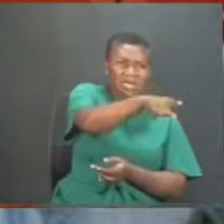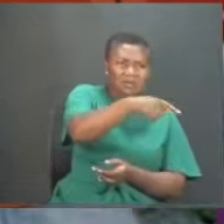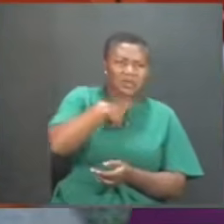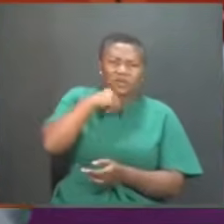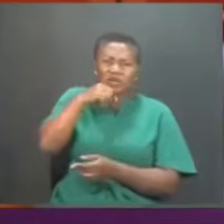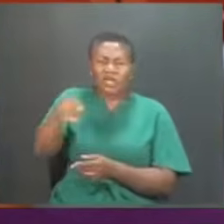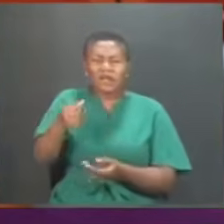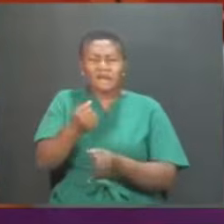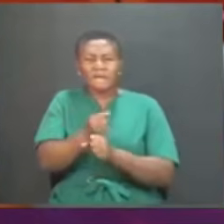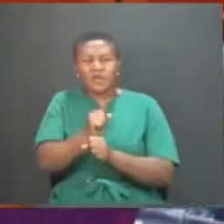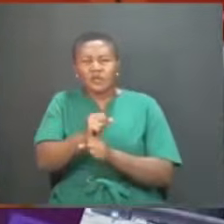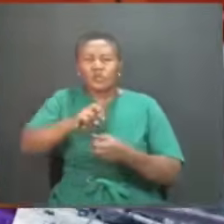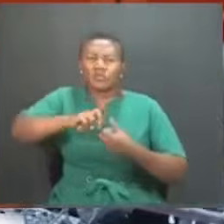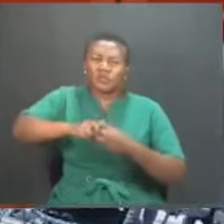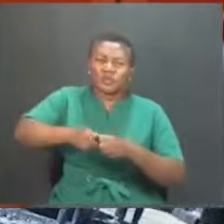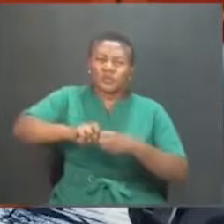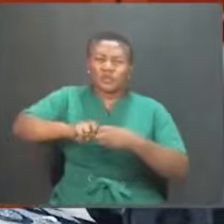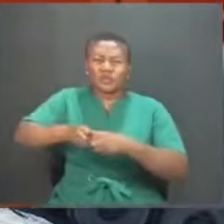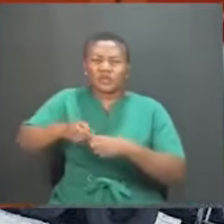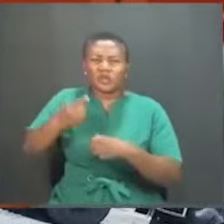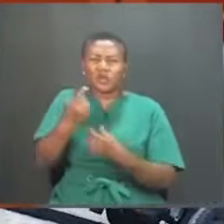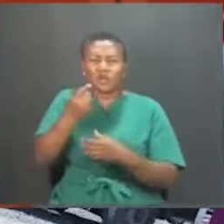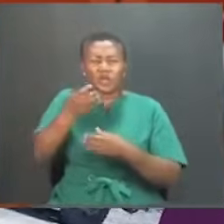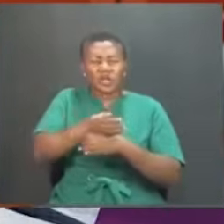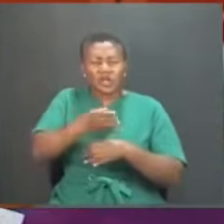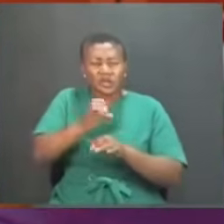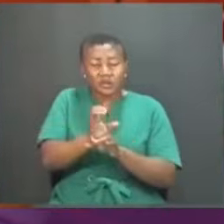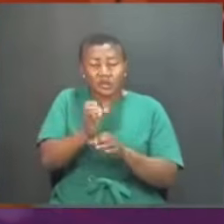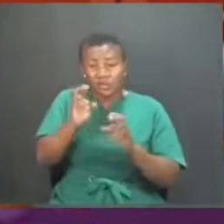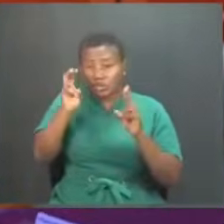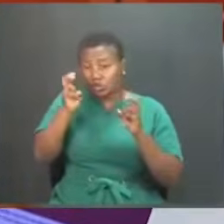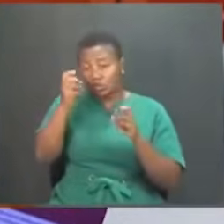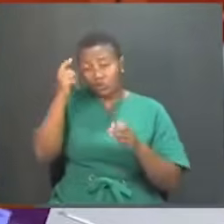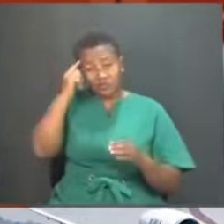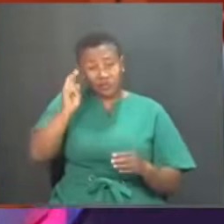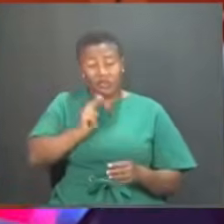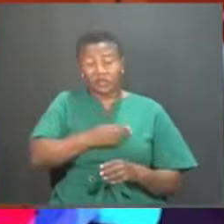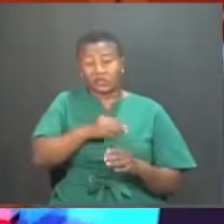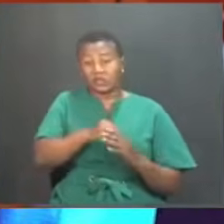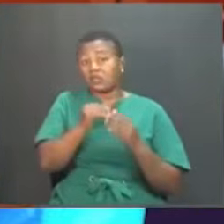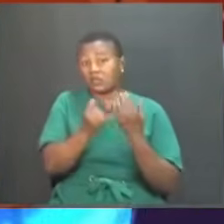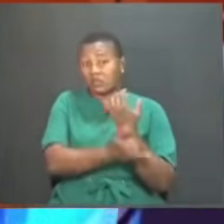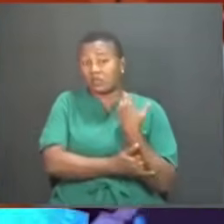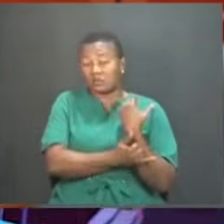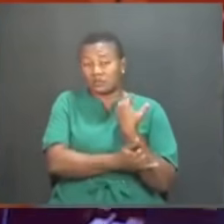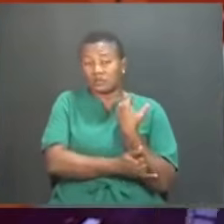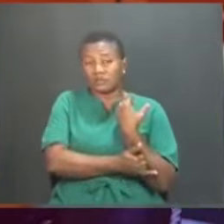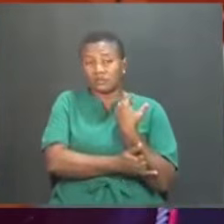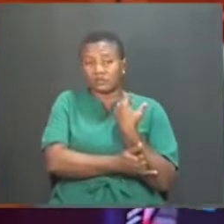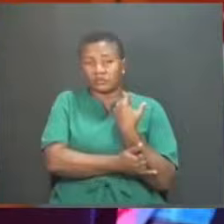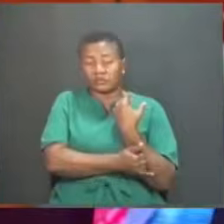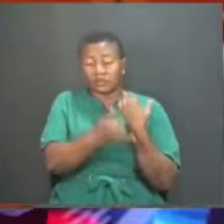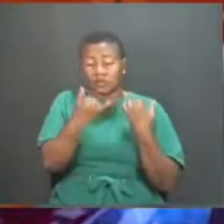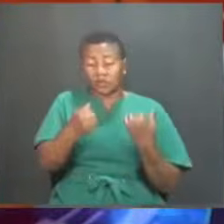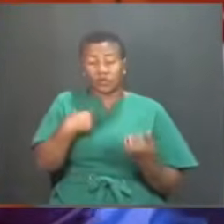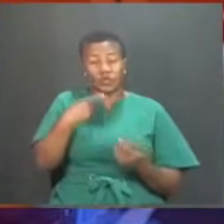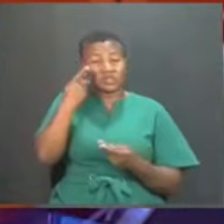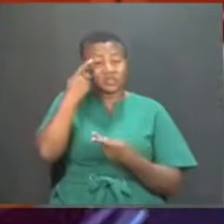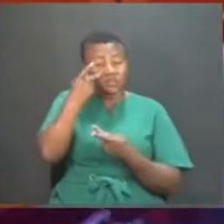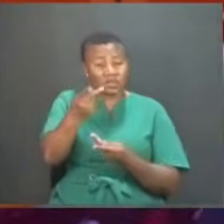happened in my house. Mr. Speaker, it creates a lot of frustration for our young people in this country. And I believe that since we are seeing this as a turning